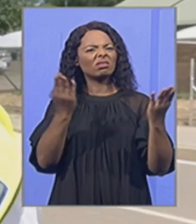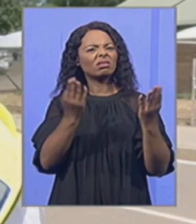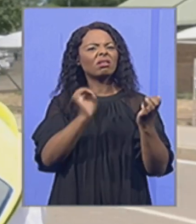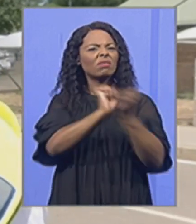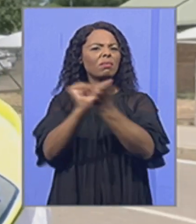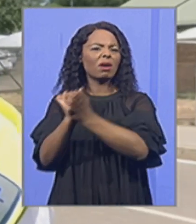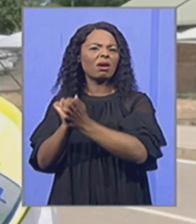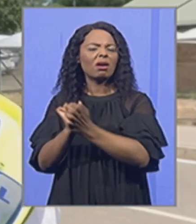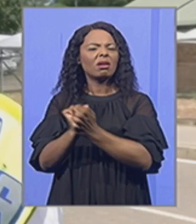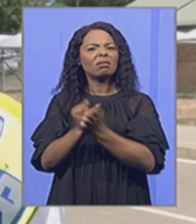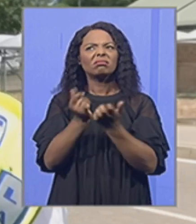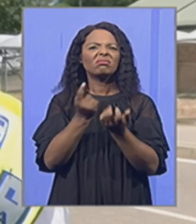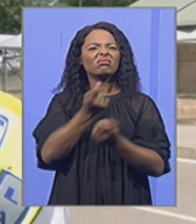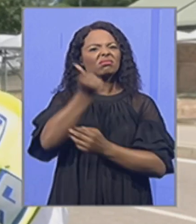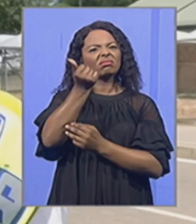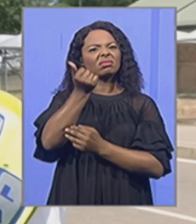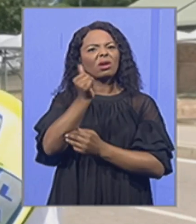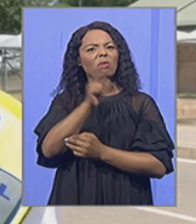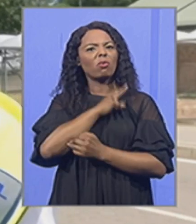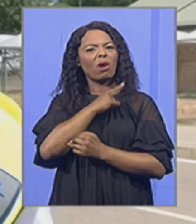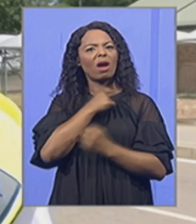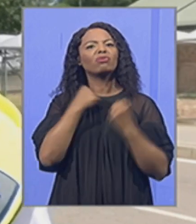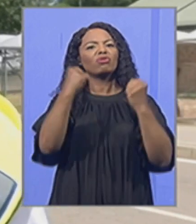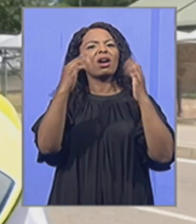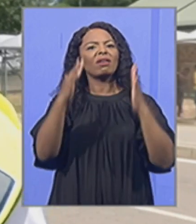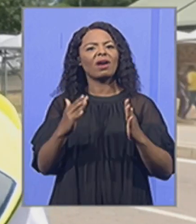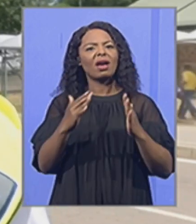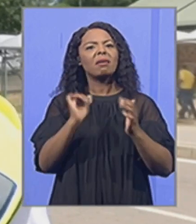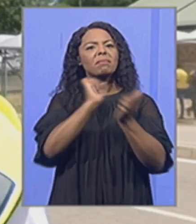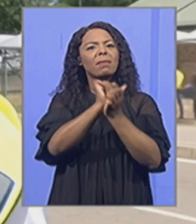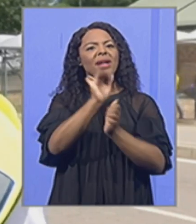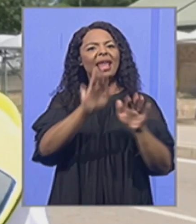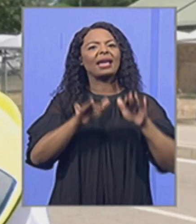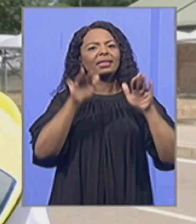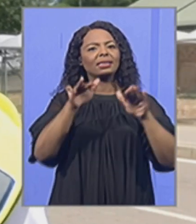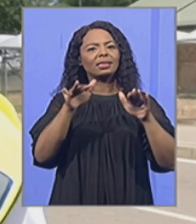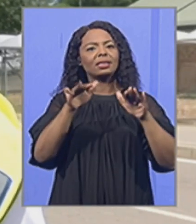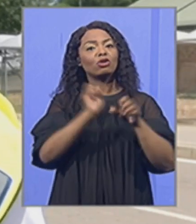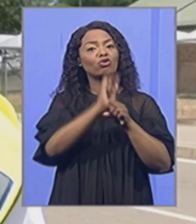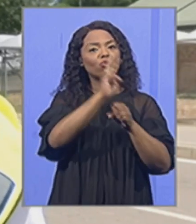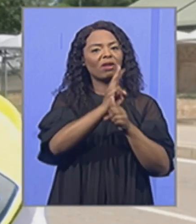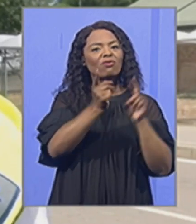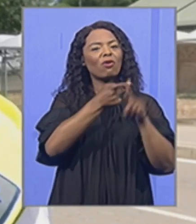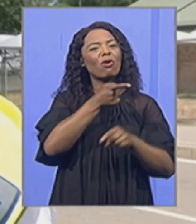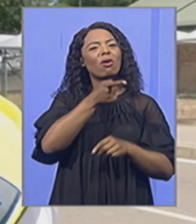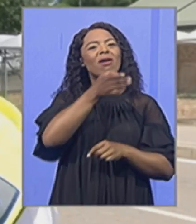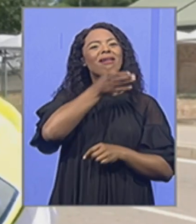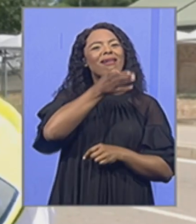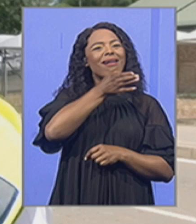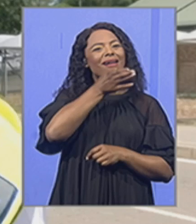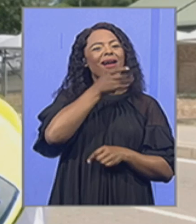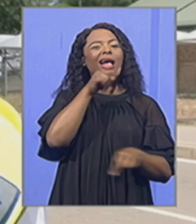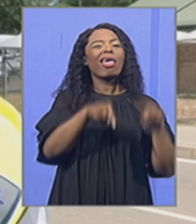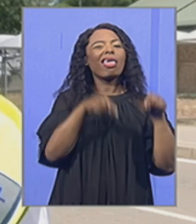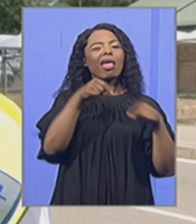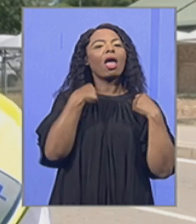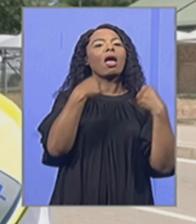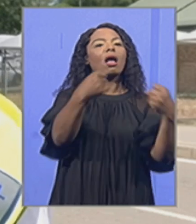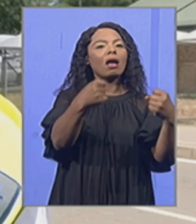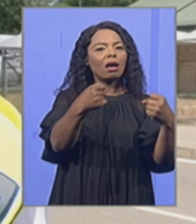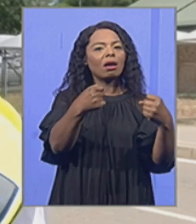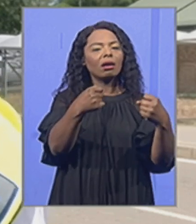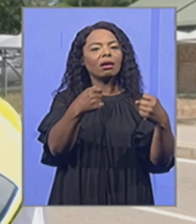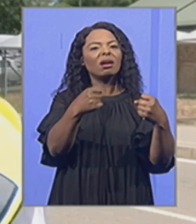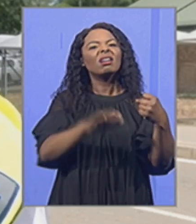We have arrested about 19 motorists, 12 of those were for drunken driving, probably in residential areas, and